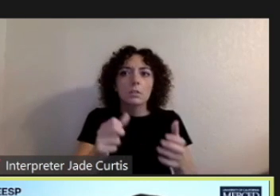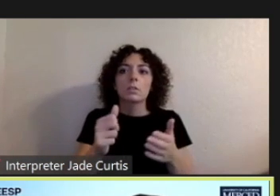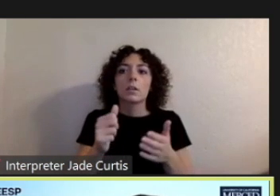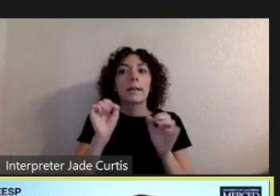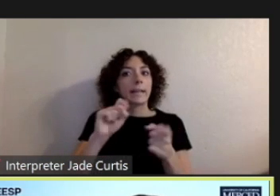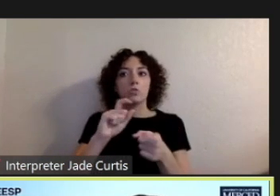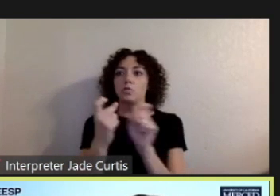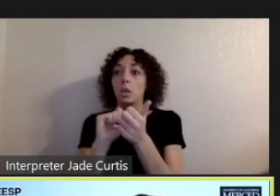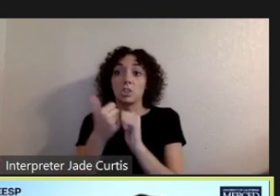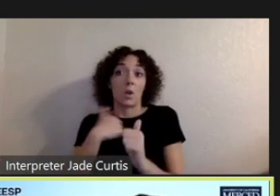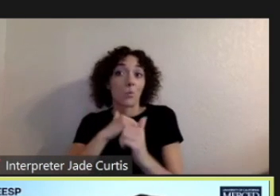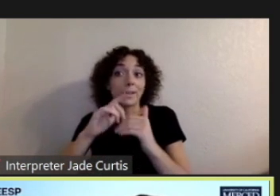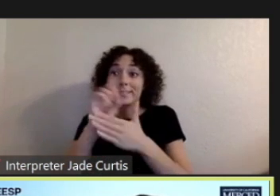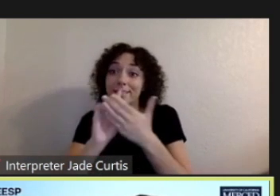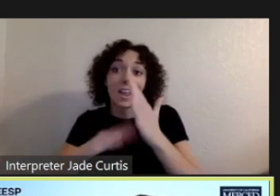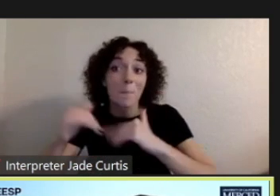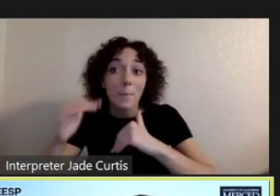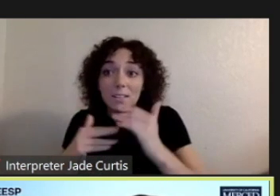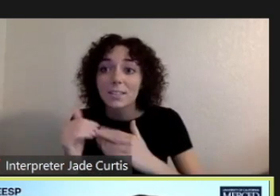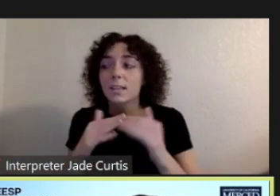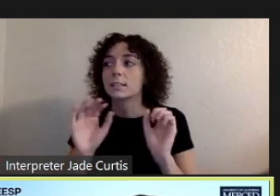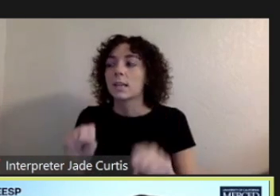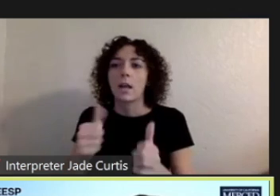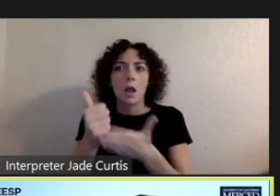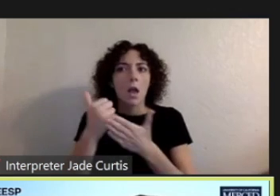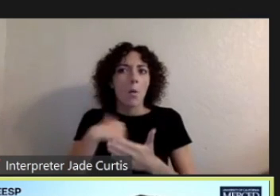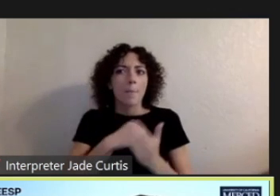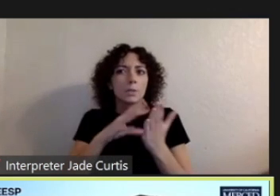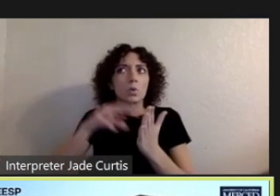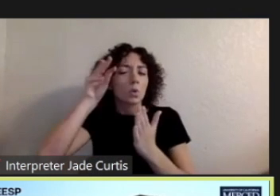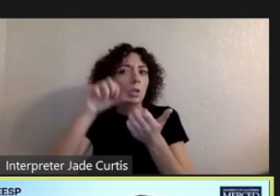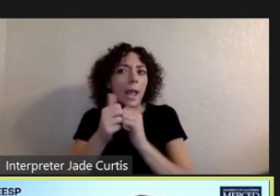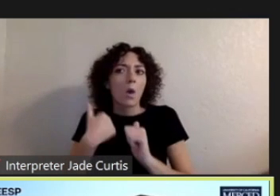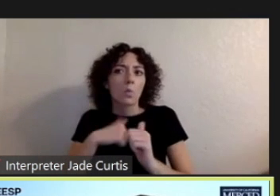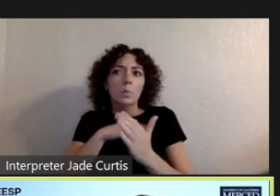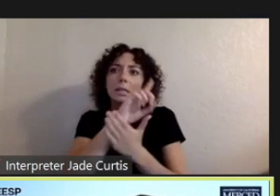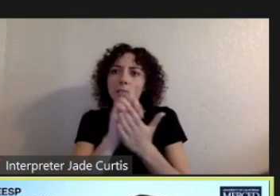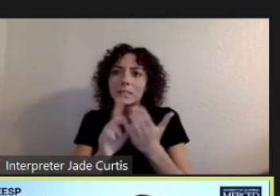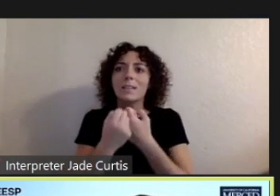design buildings. And this can also lead to us learning how to actually design safe, healthy, and